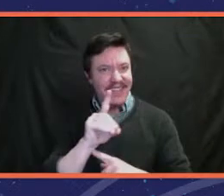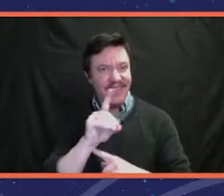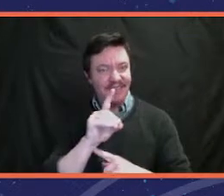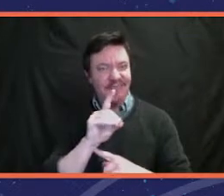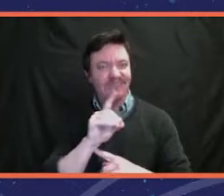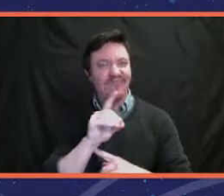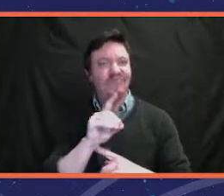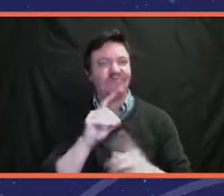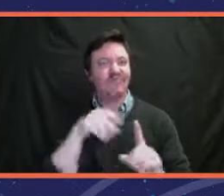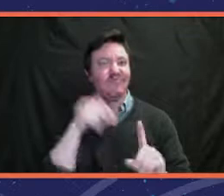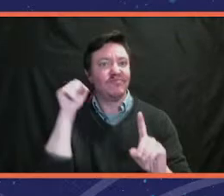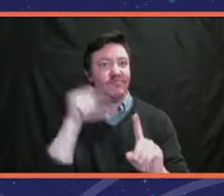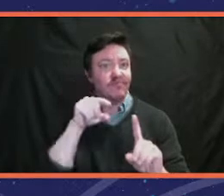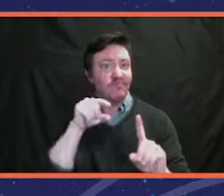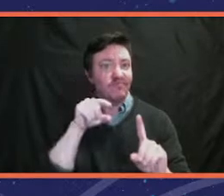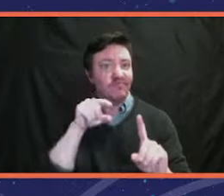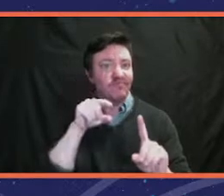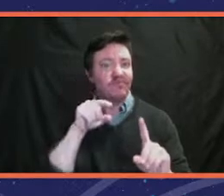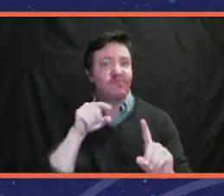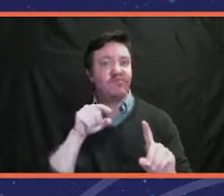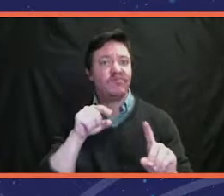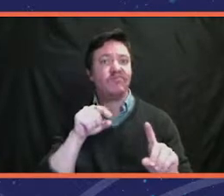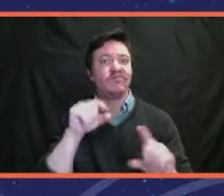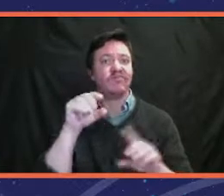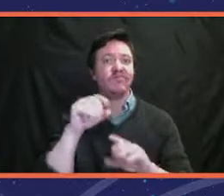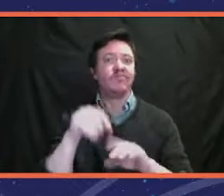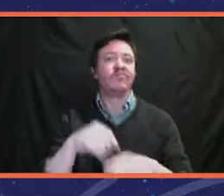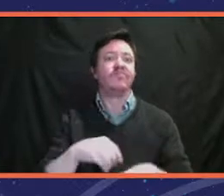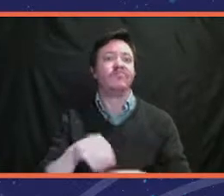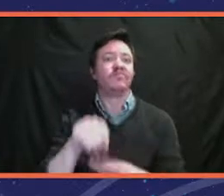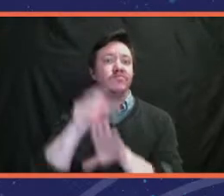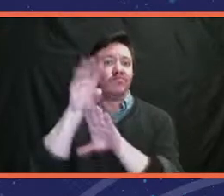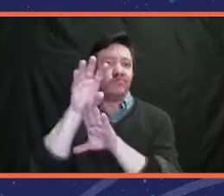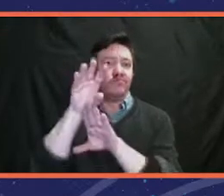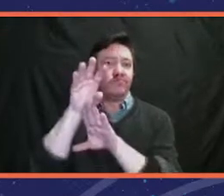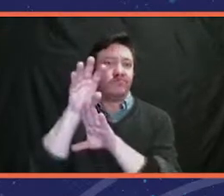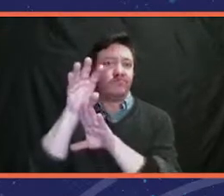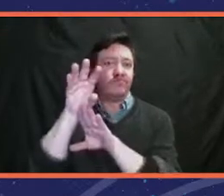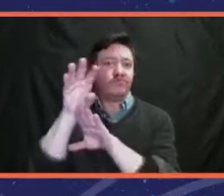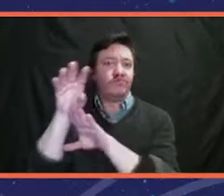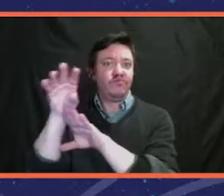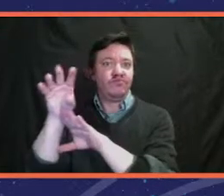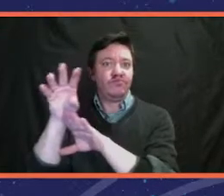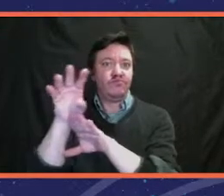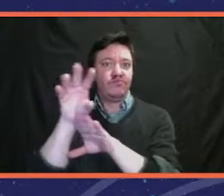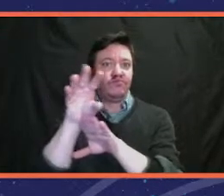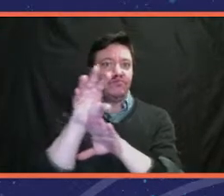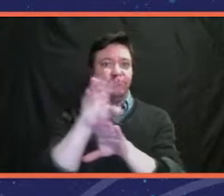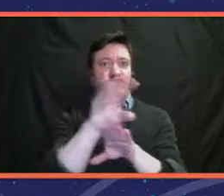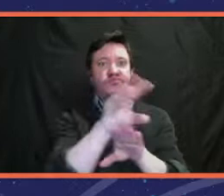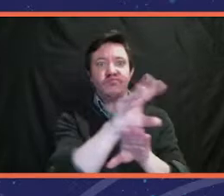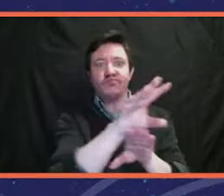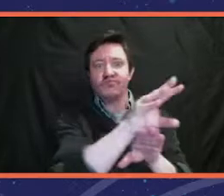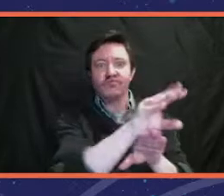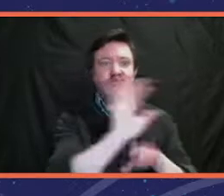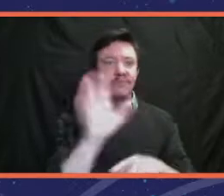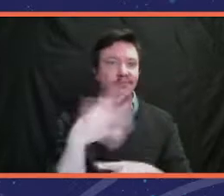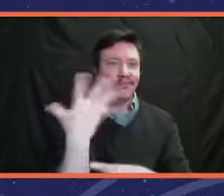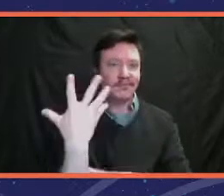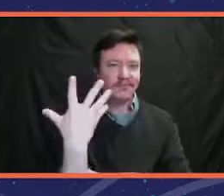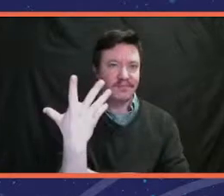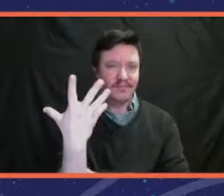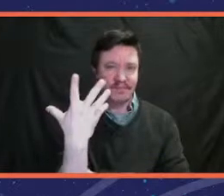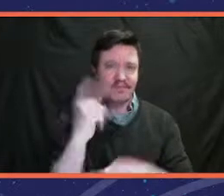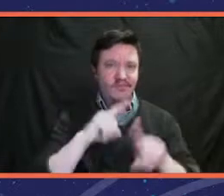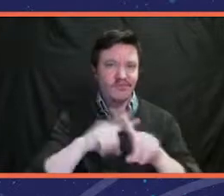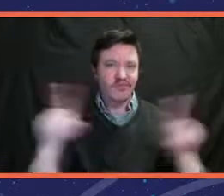turn your camera. So you're looking around and there are five different kind of husks of